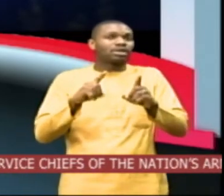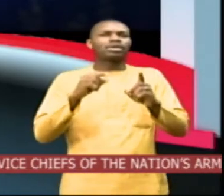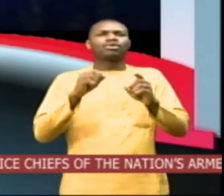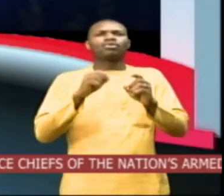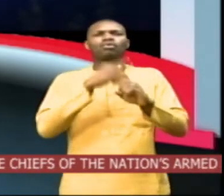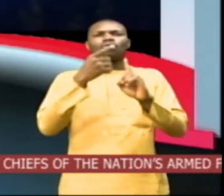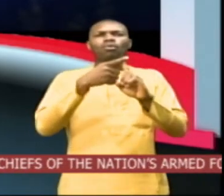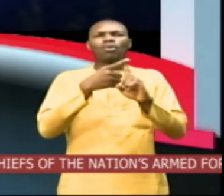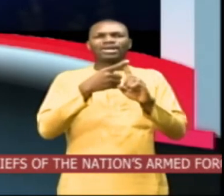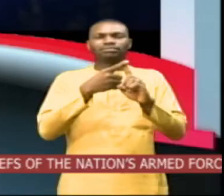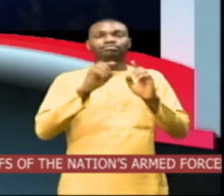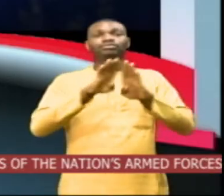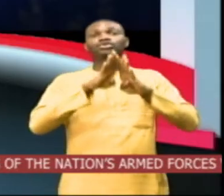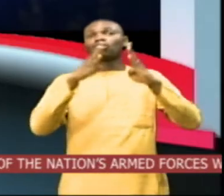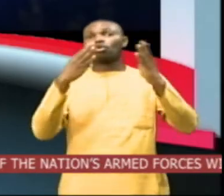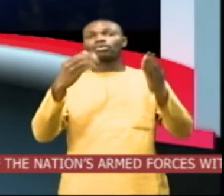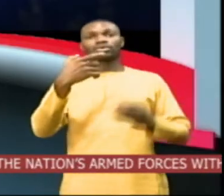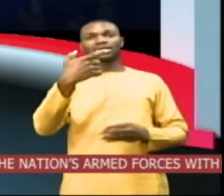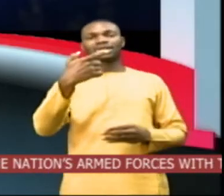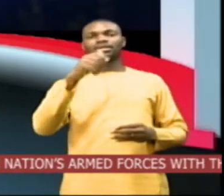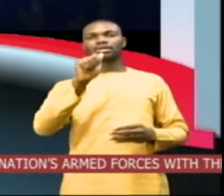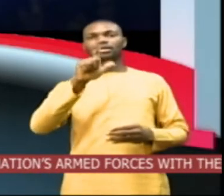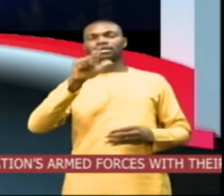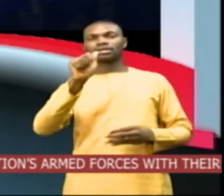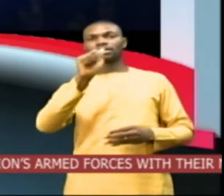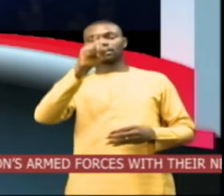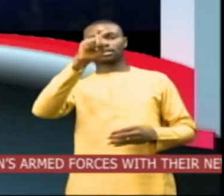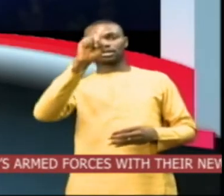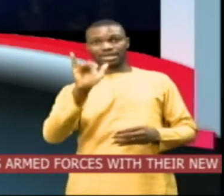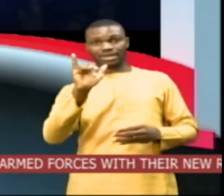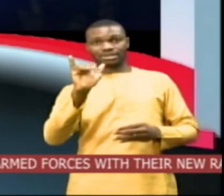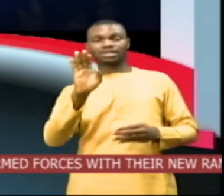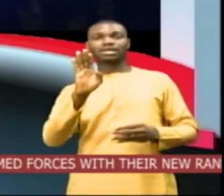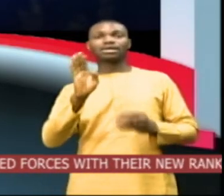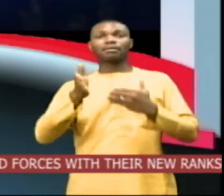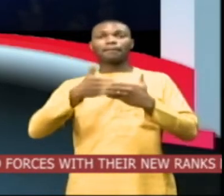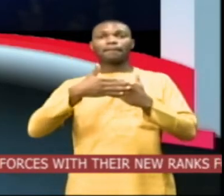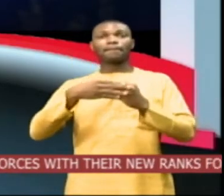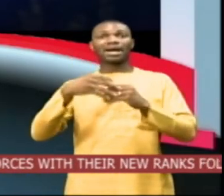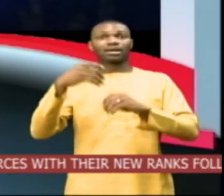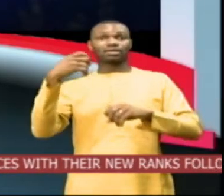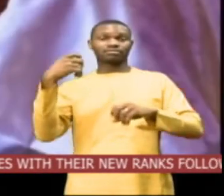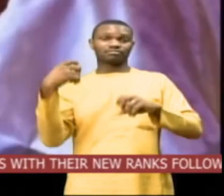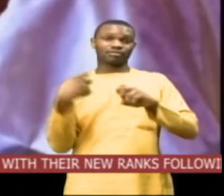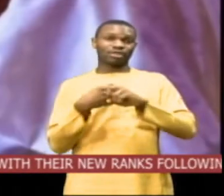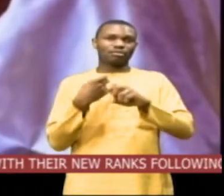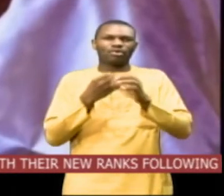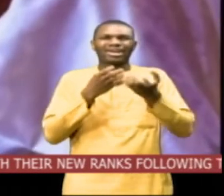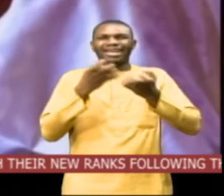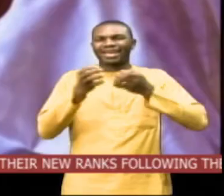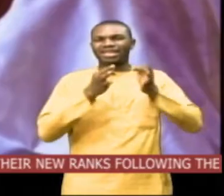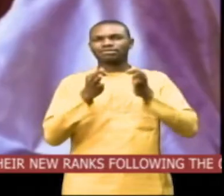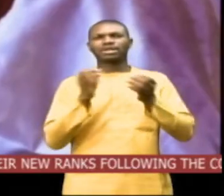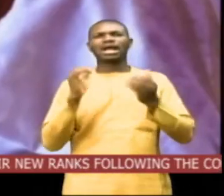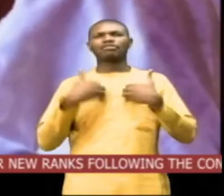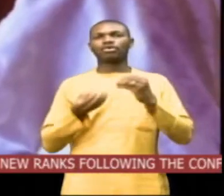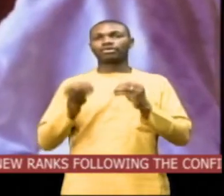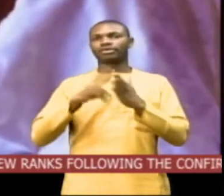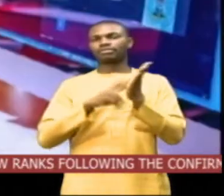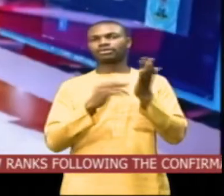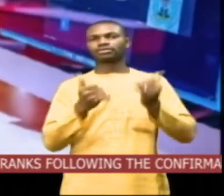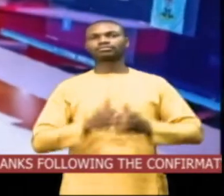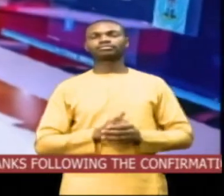world in the cyber technology domain is seen as a necessity, and for an agency saddled with the responsibility